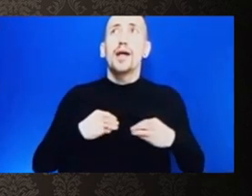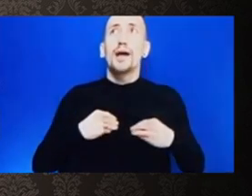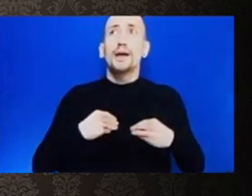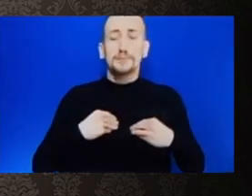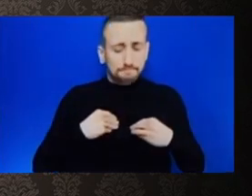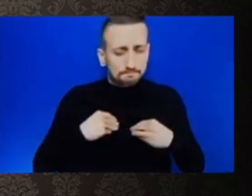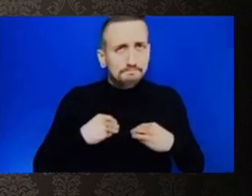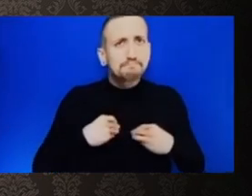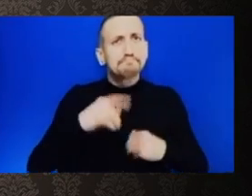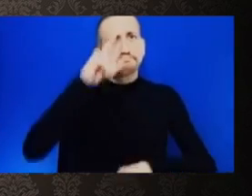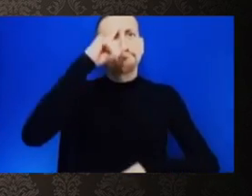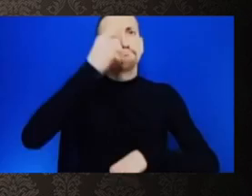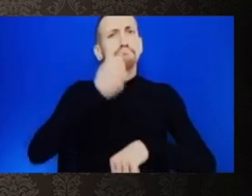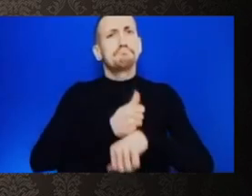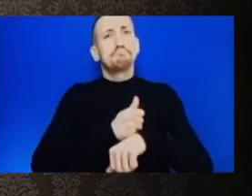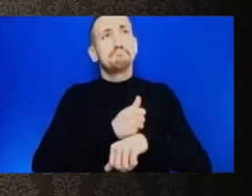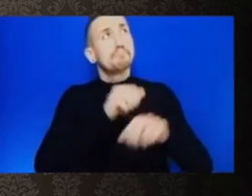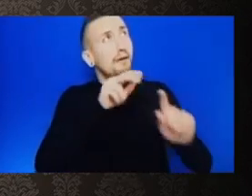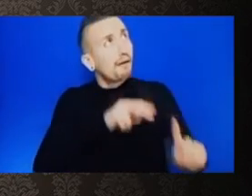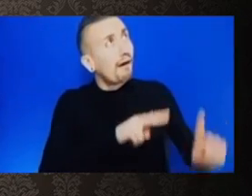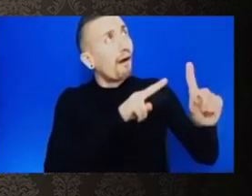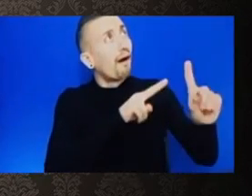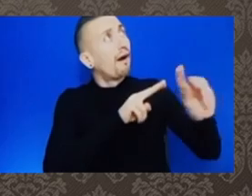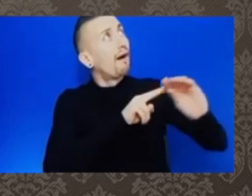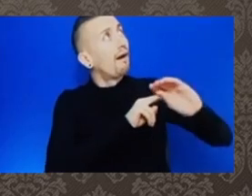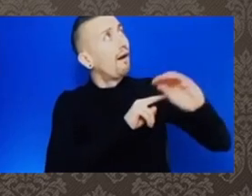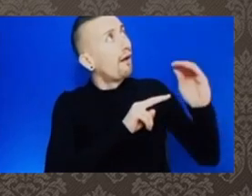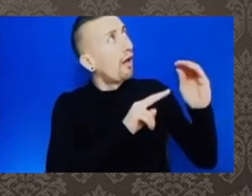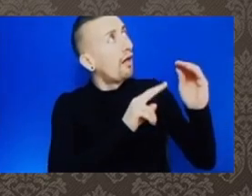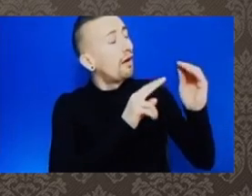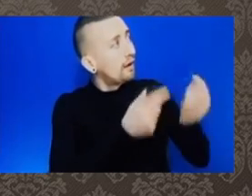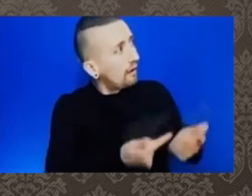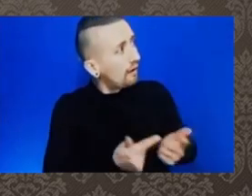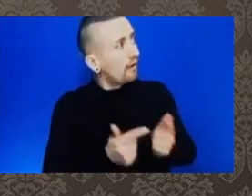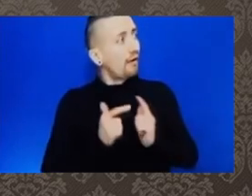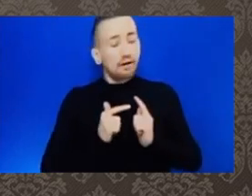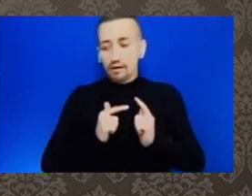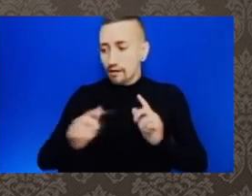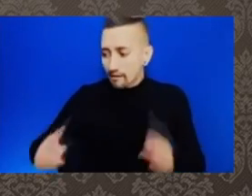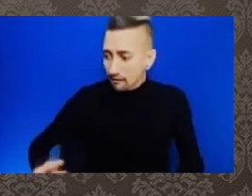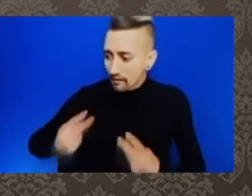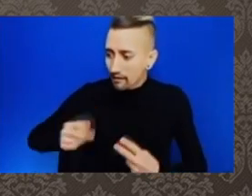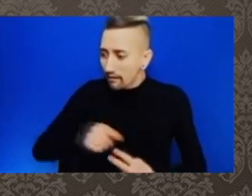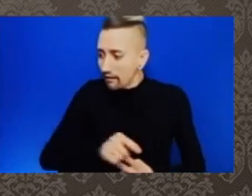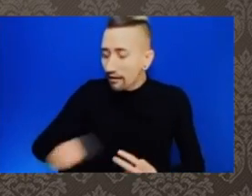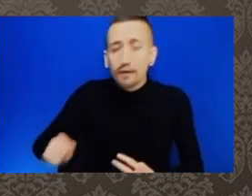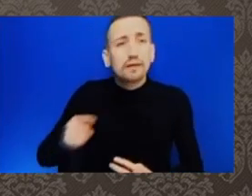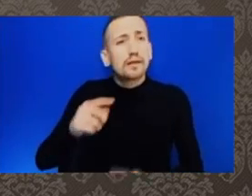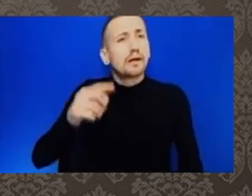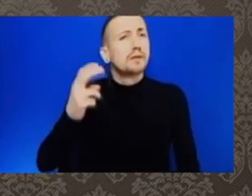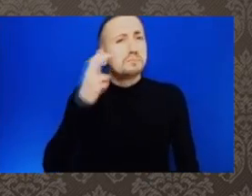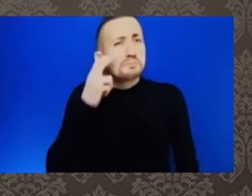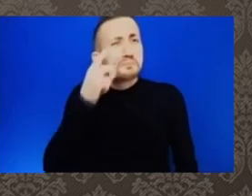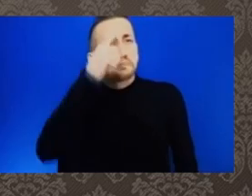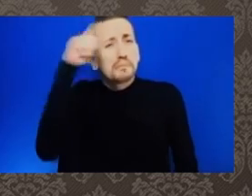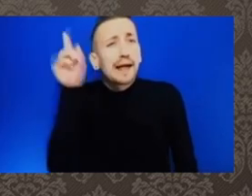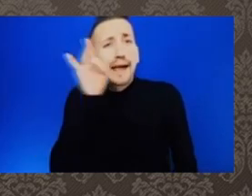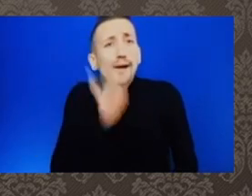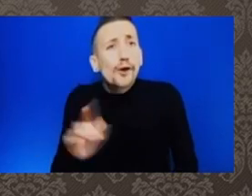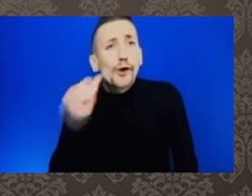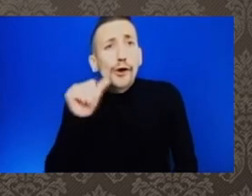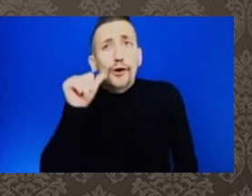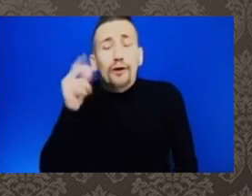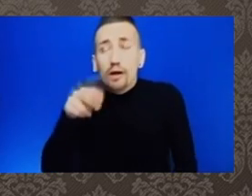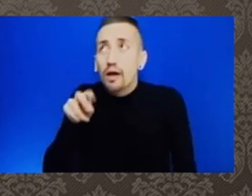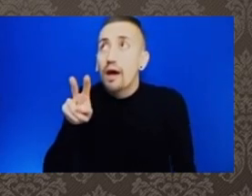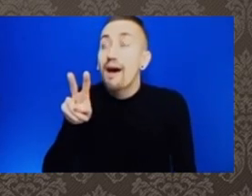did, I told myself, you know what? I want to be that someone that a blind black 8-year-old